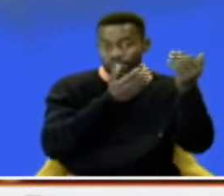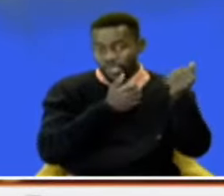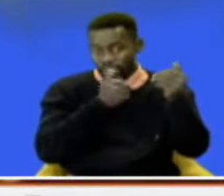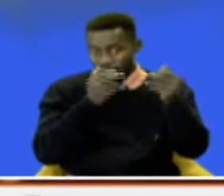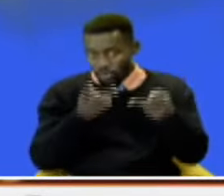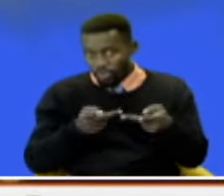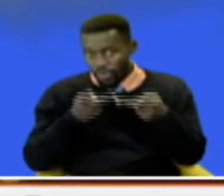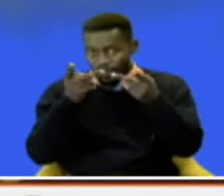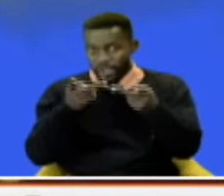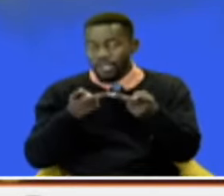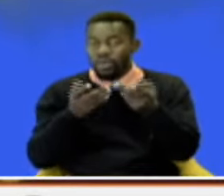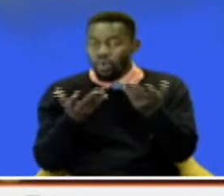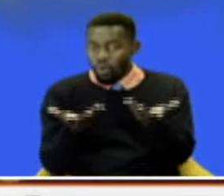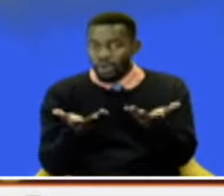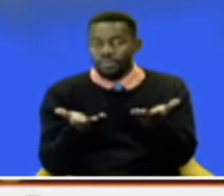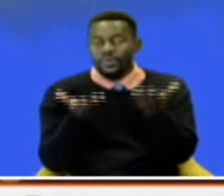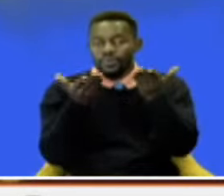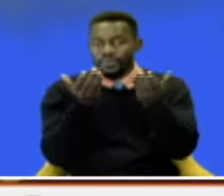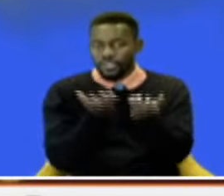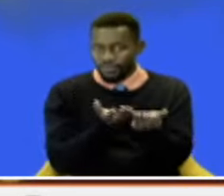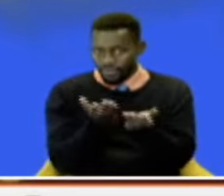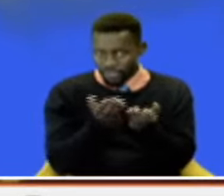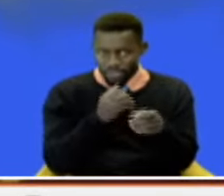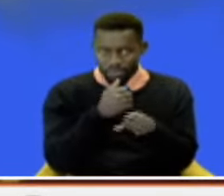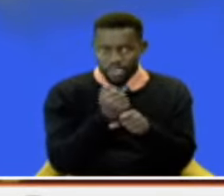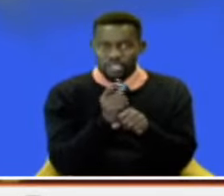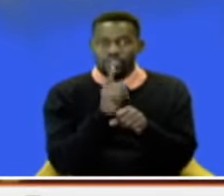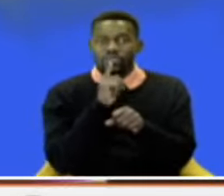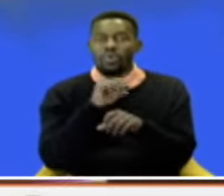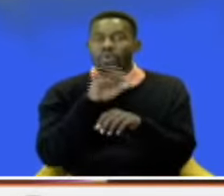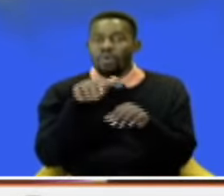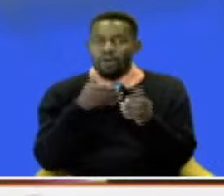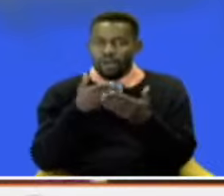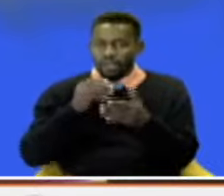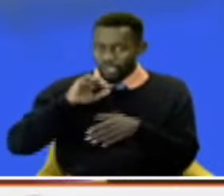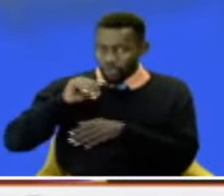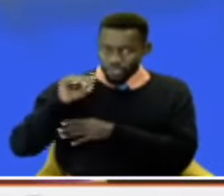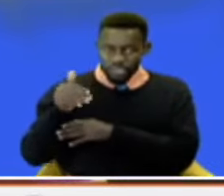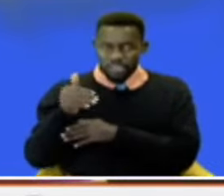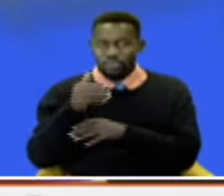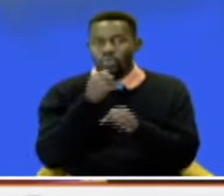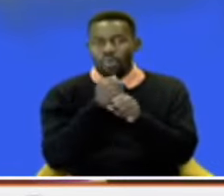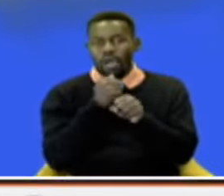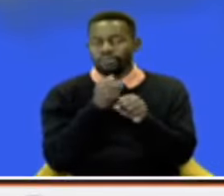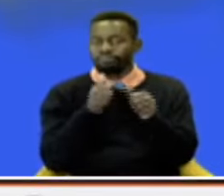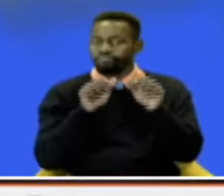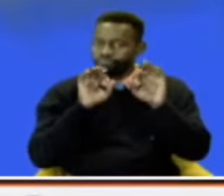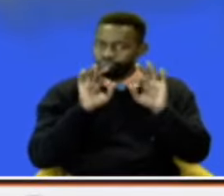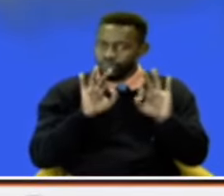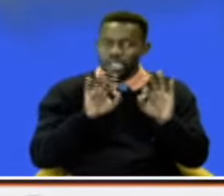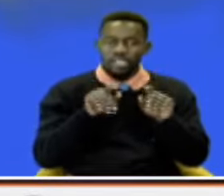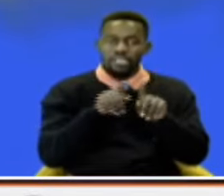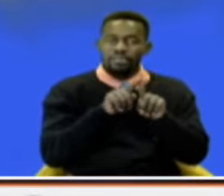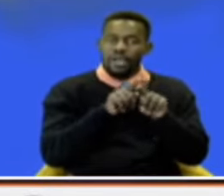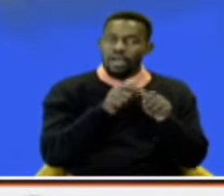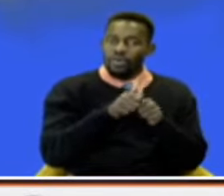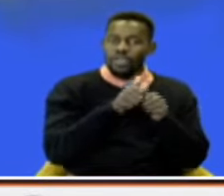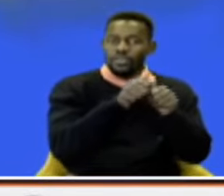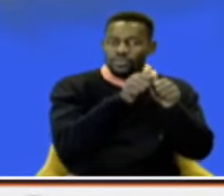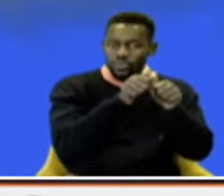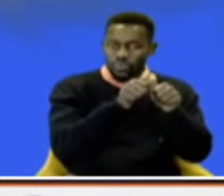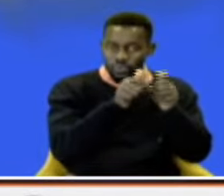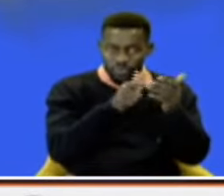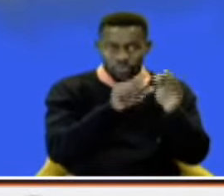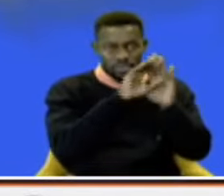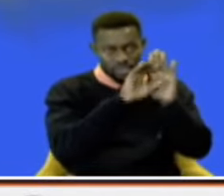of services by ensuring that county governments are adequately funded to perform their functions outlined in the fourth schedule of the